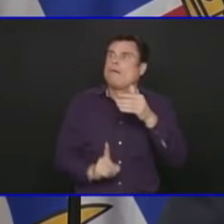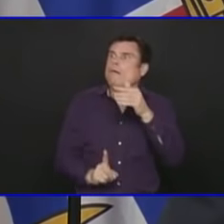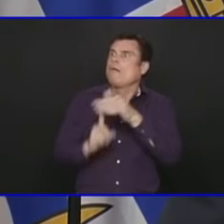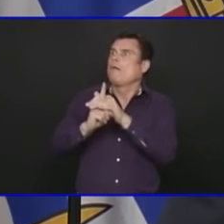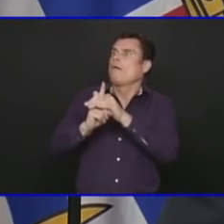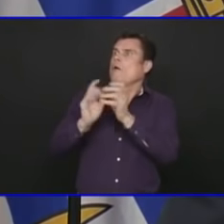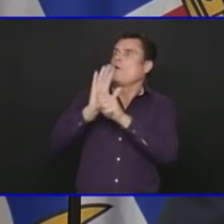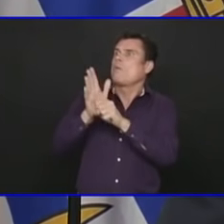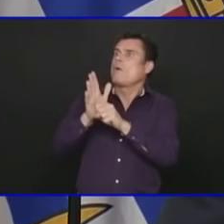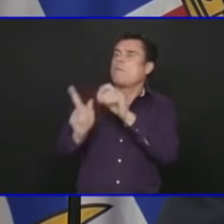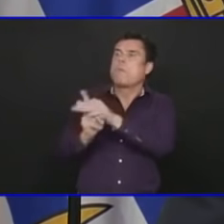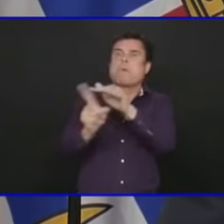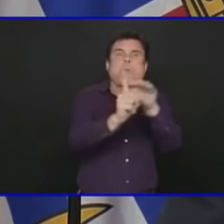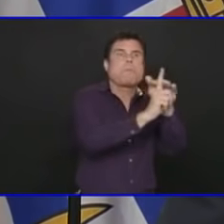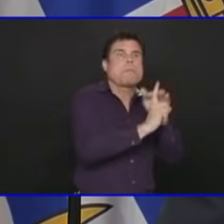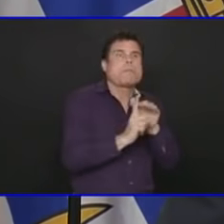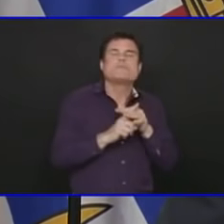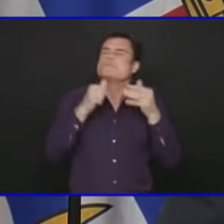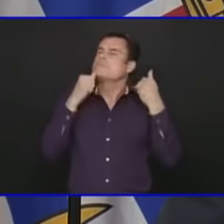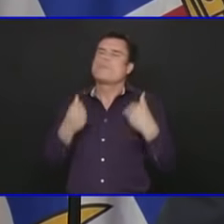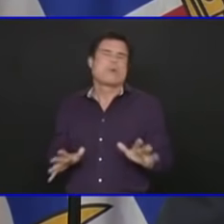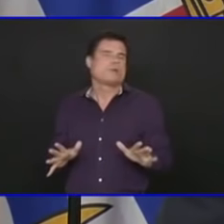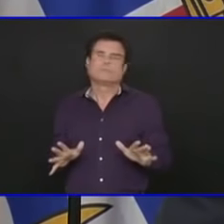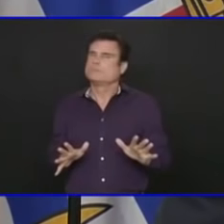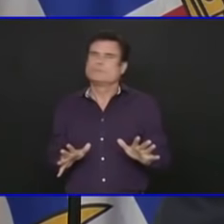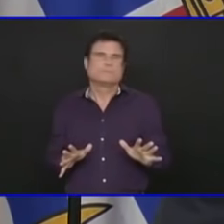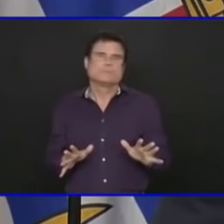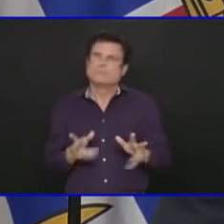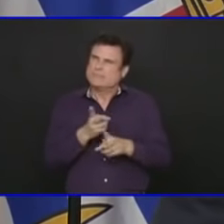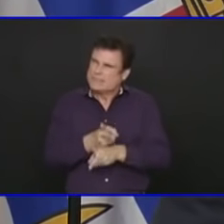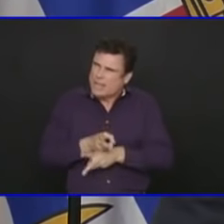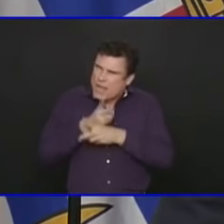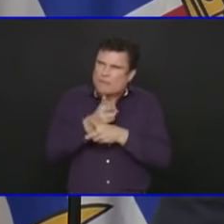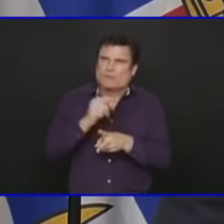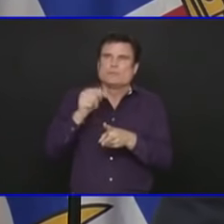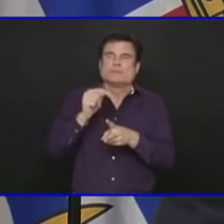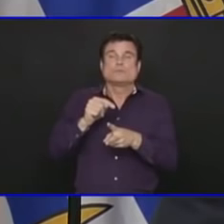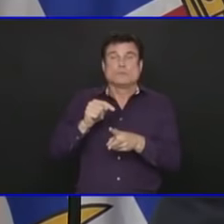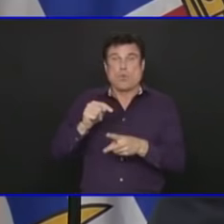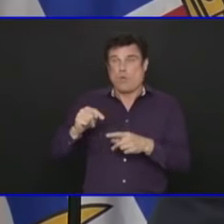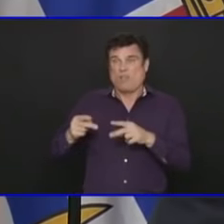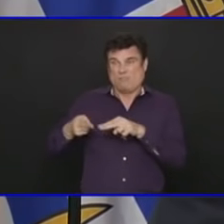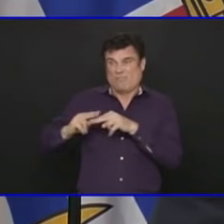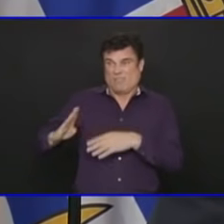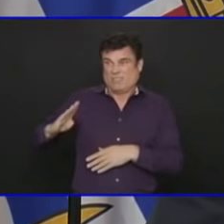there. It is in our hands, as long as we don't forget to wash